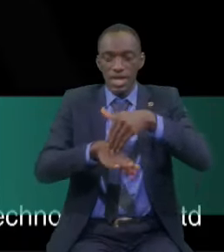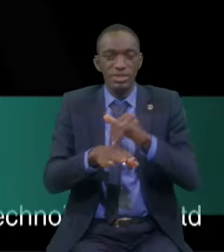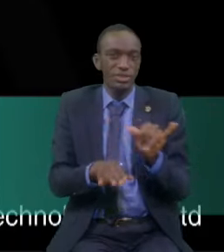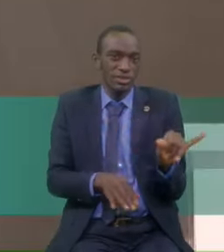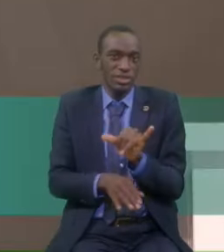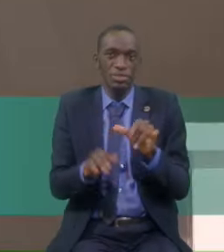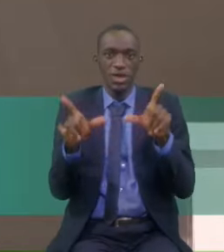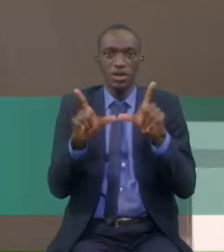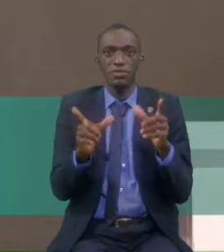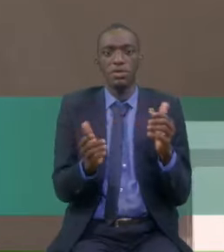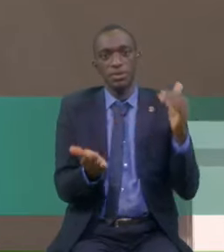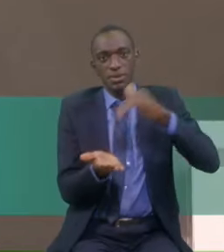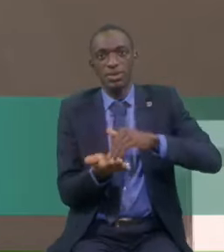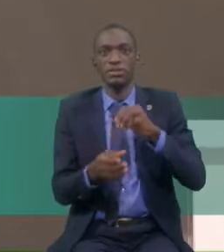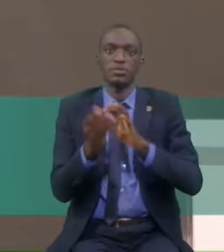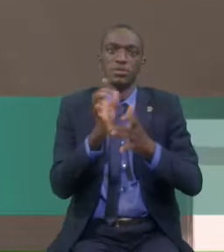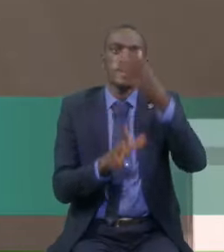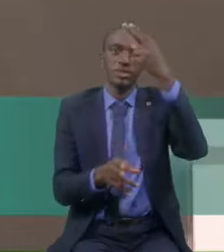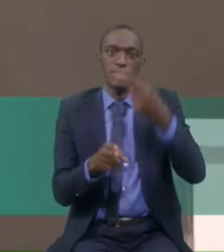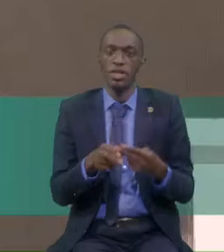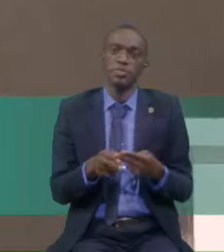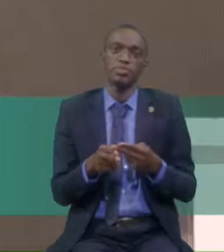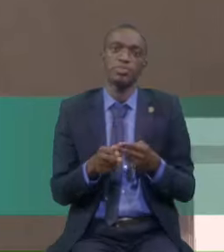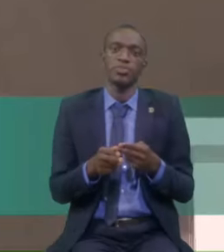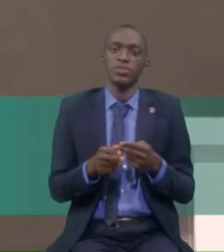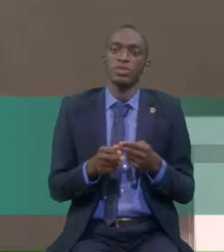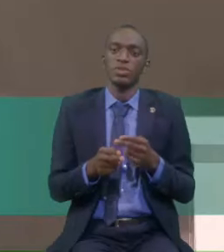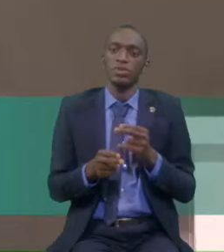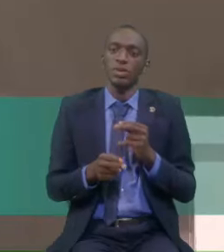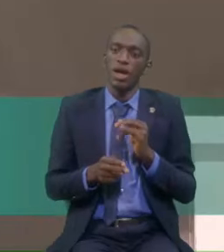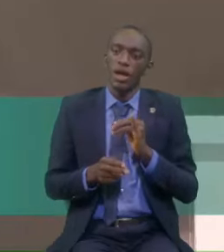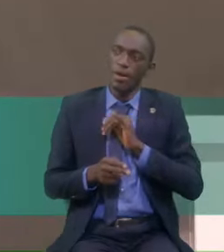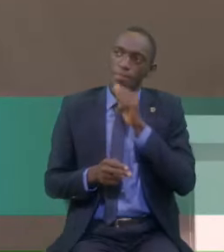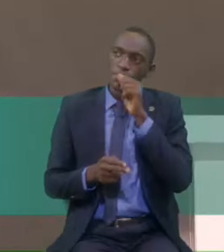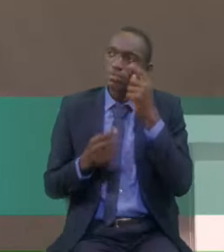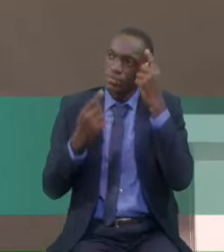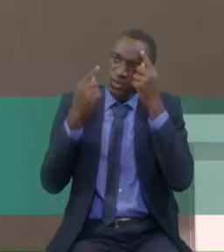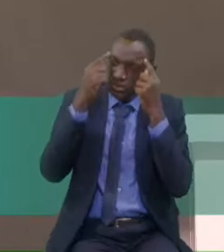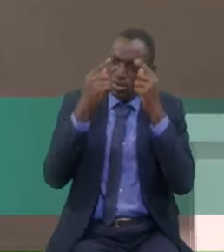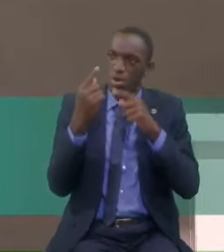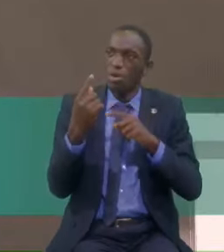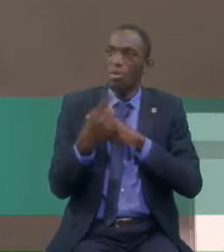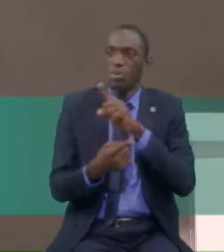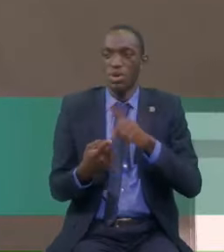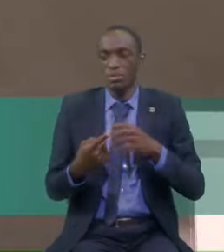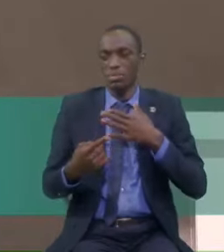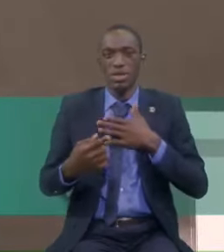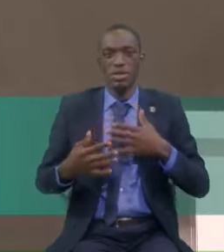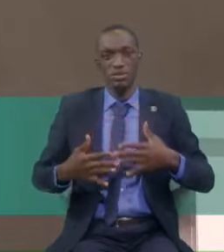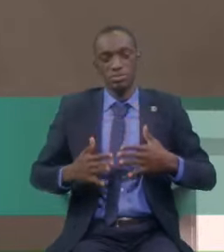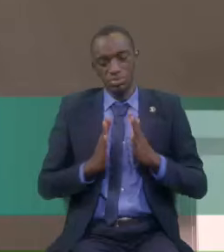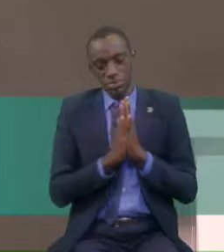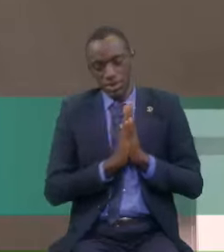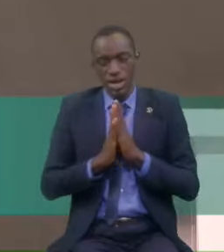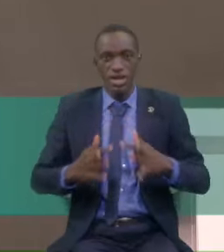name. Am I not concerned when my prayer life remains at the same level